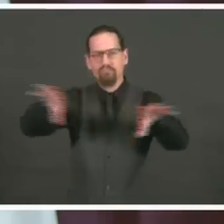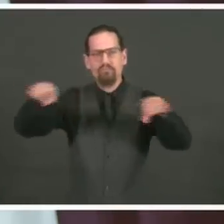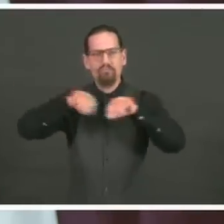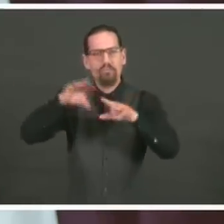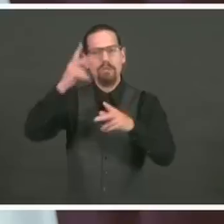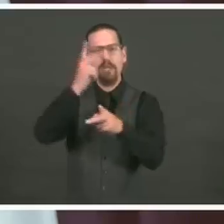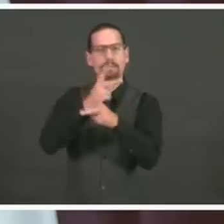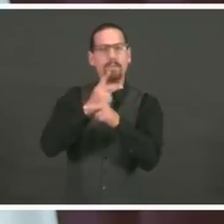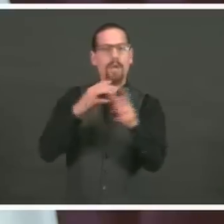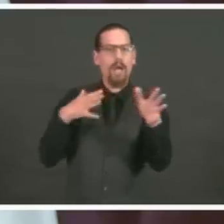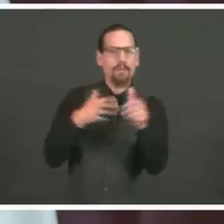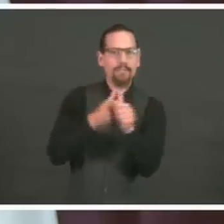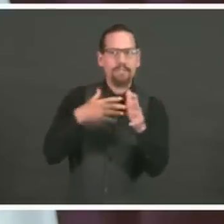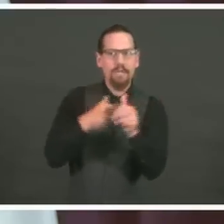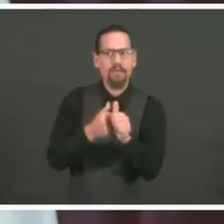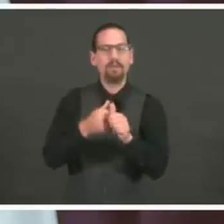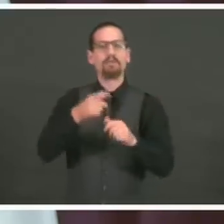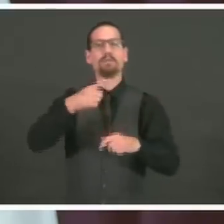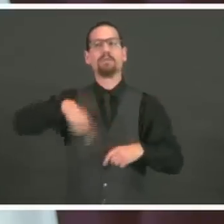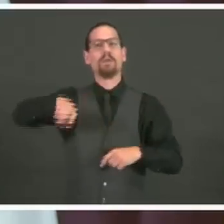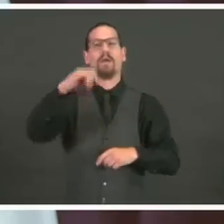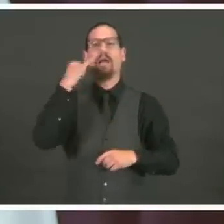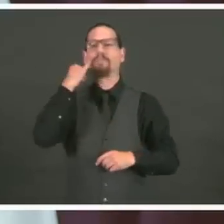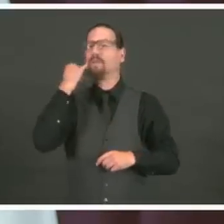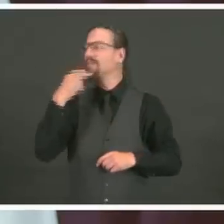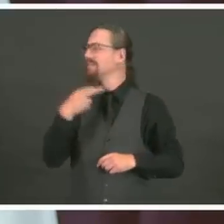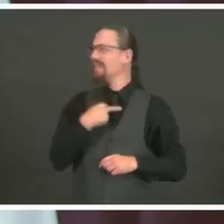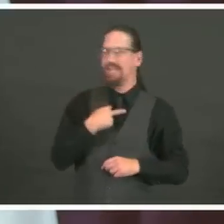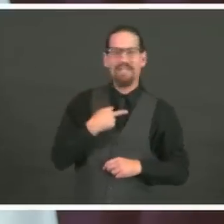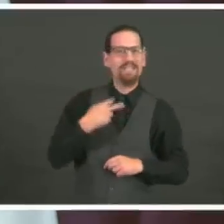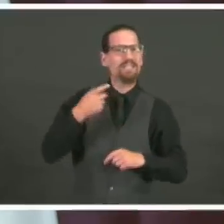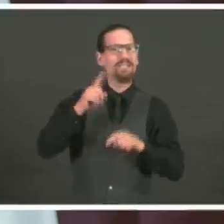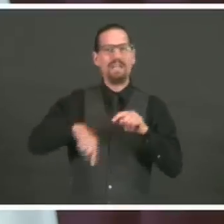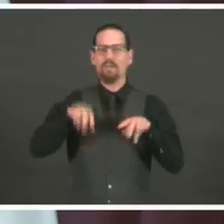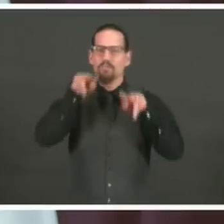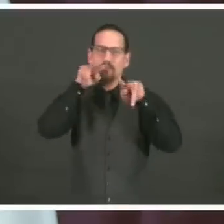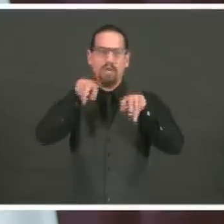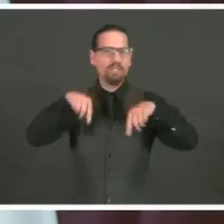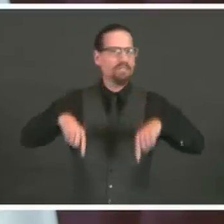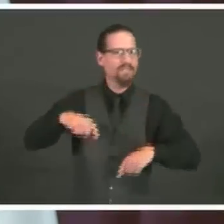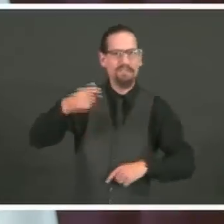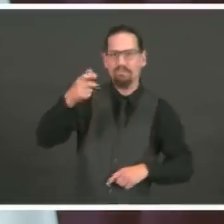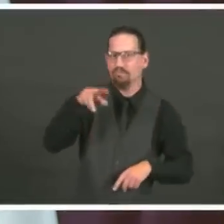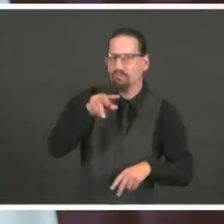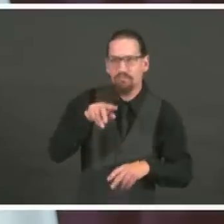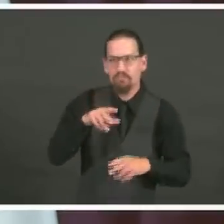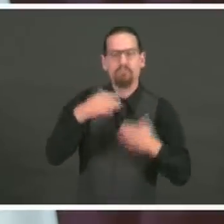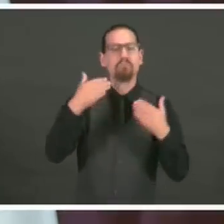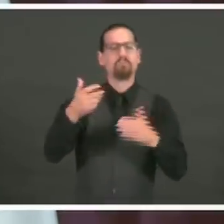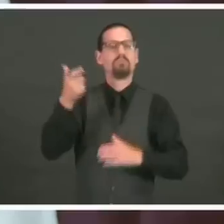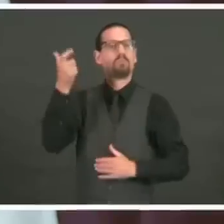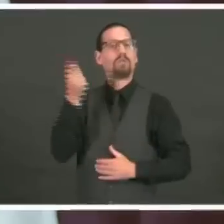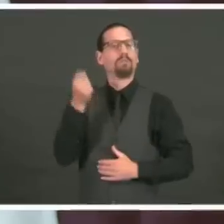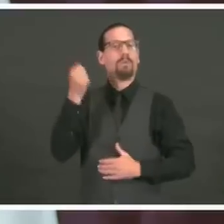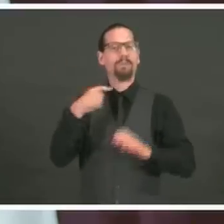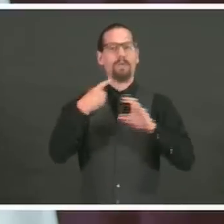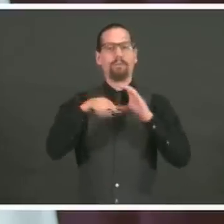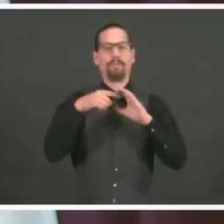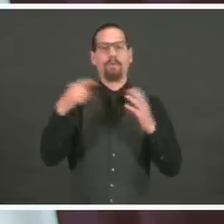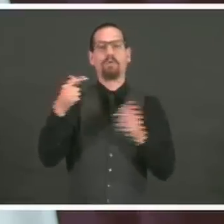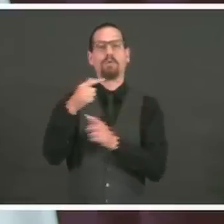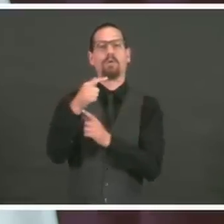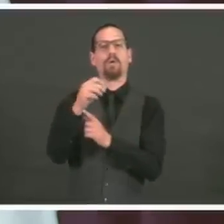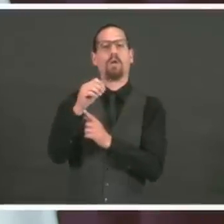able to tune in Wednesdays at 1 or Monday at 1, I would strongly encourage you to get the email. The governor's office sends out an email every